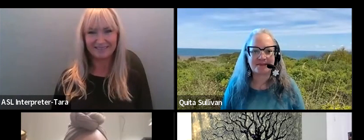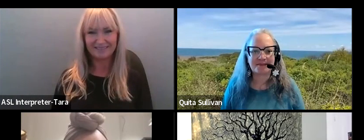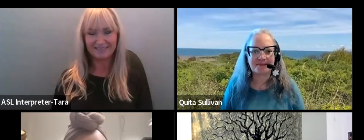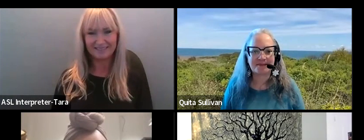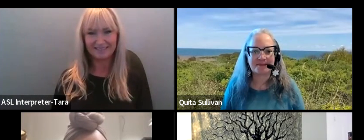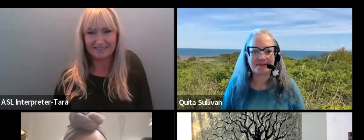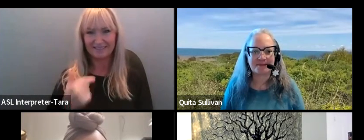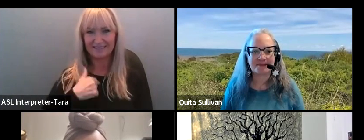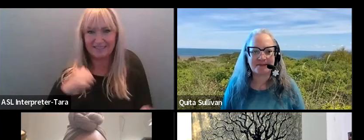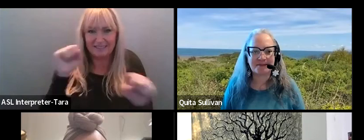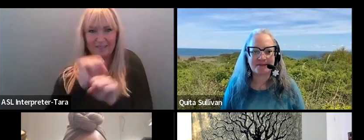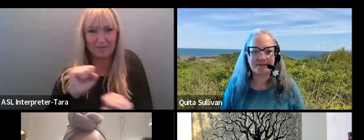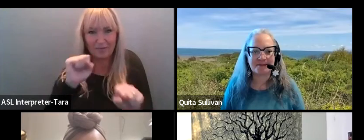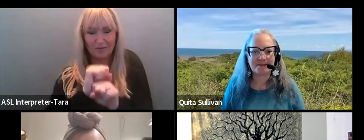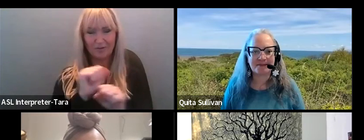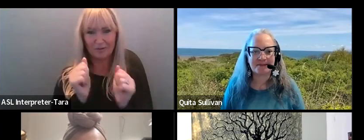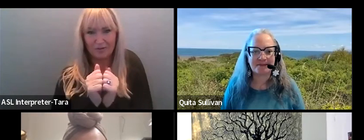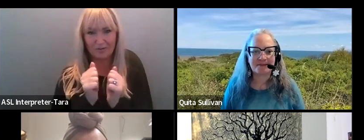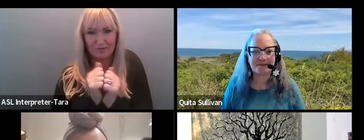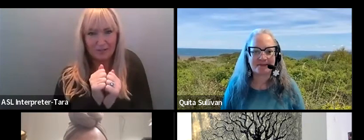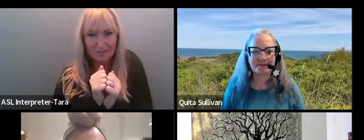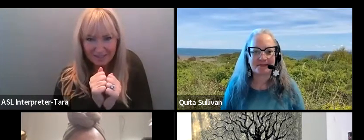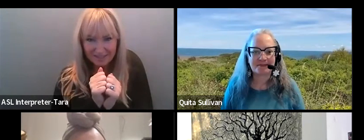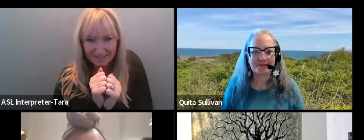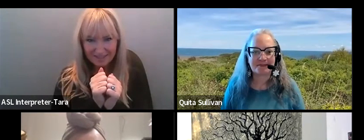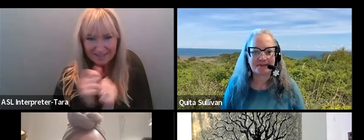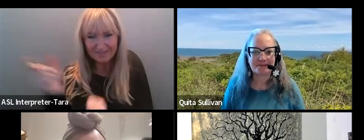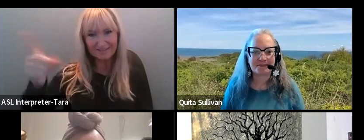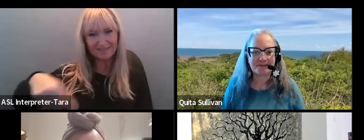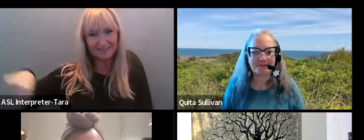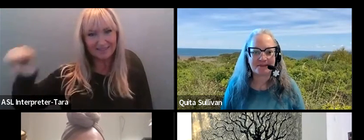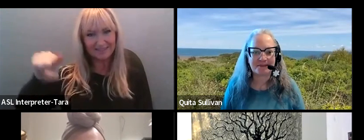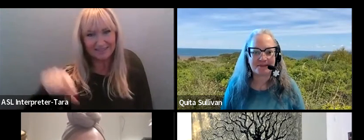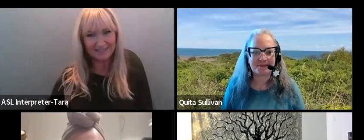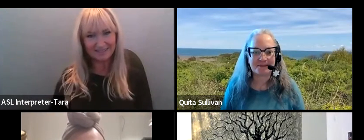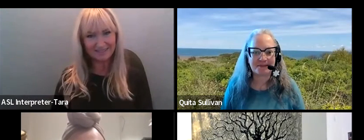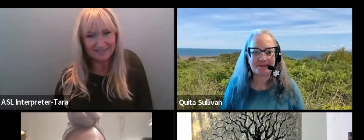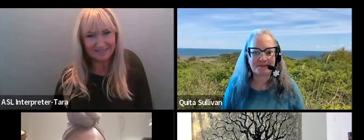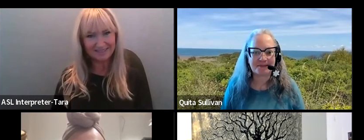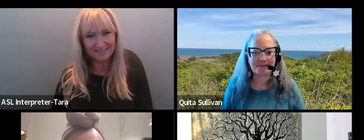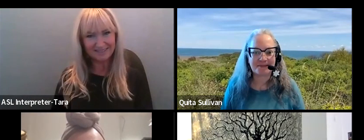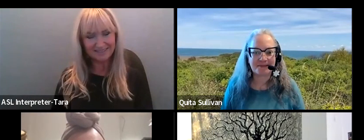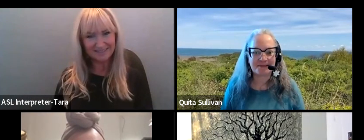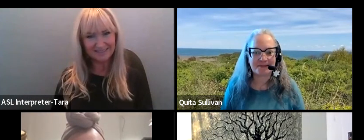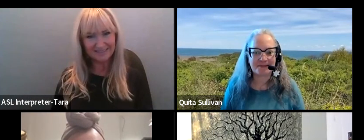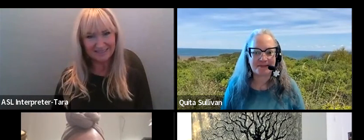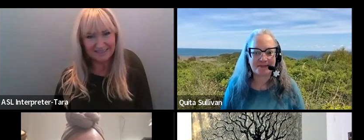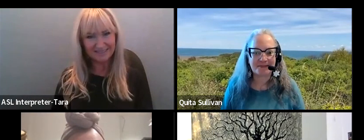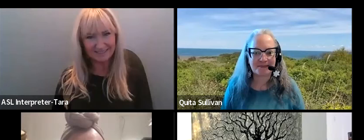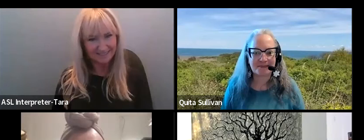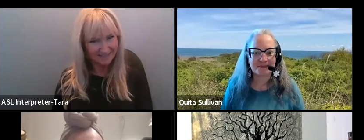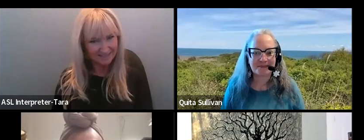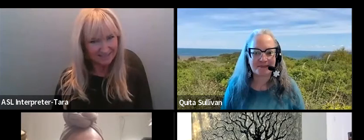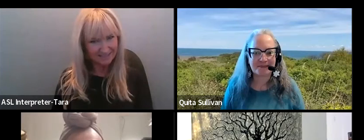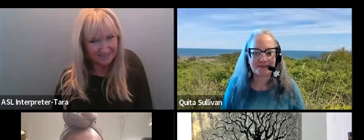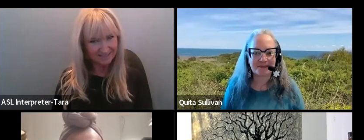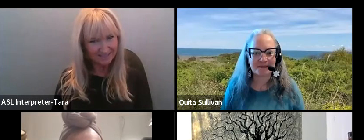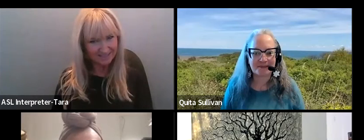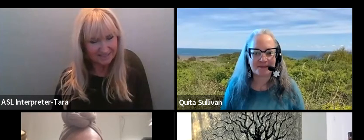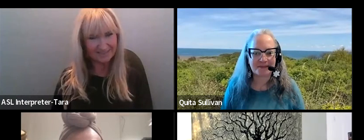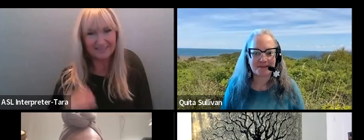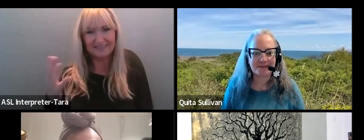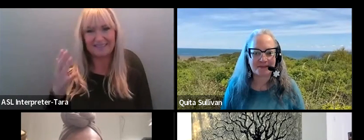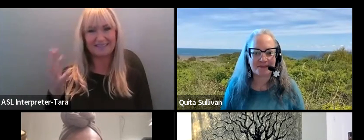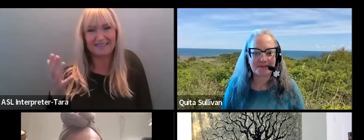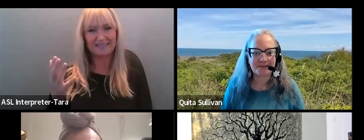I worked with Jasmine. I can't even count the time. So anytime Jasmine calls, I know it's something good. I already said yes before